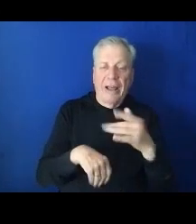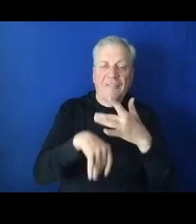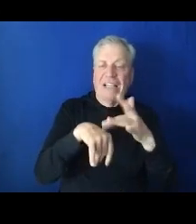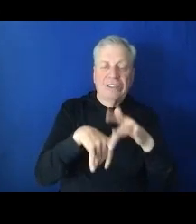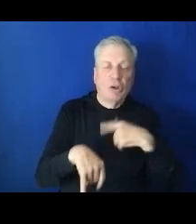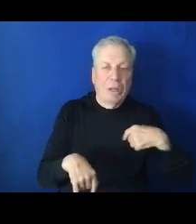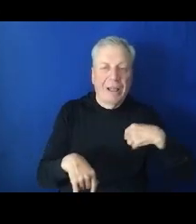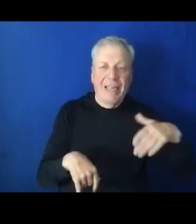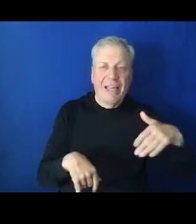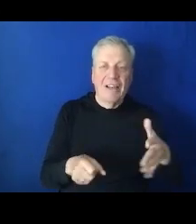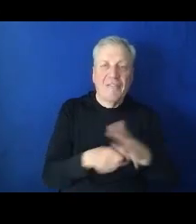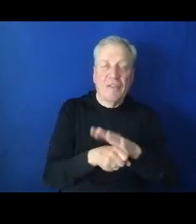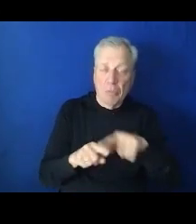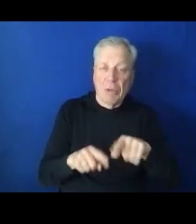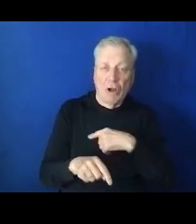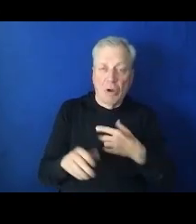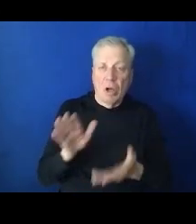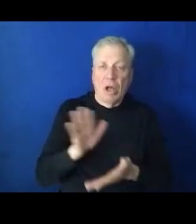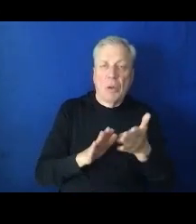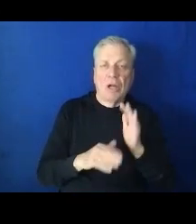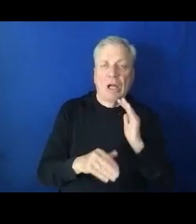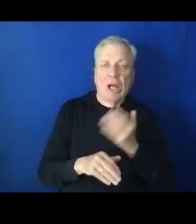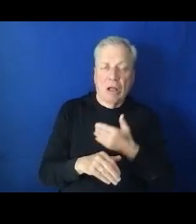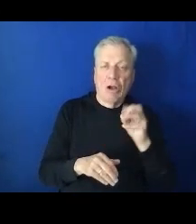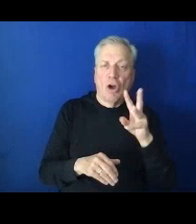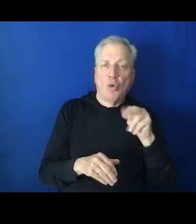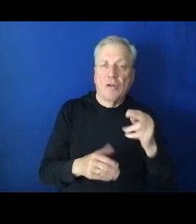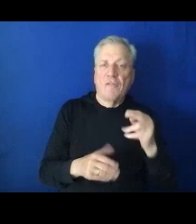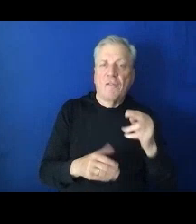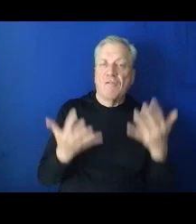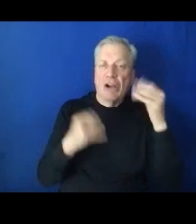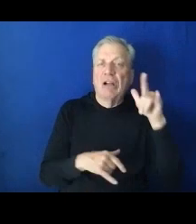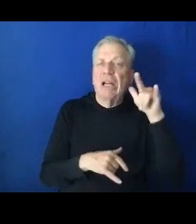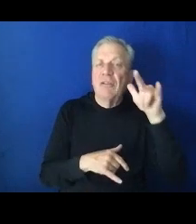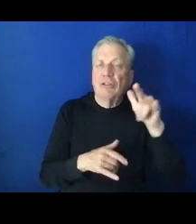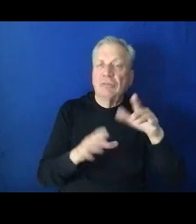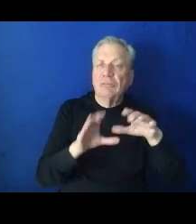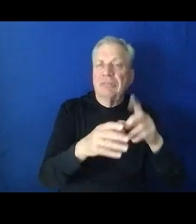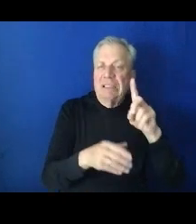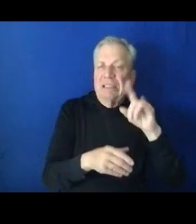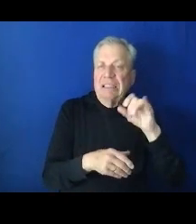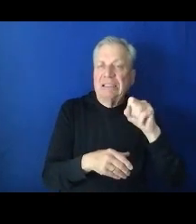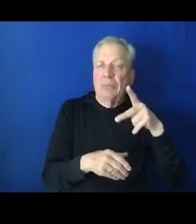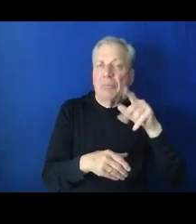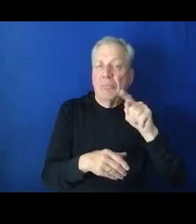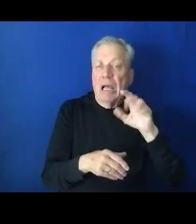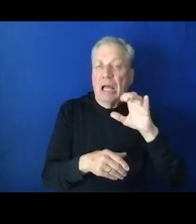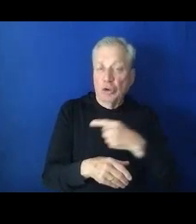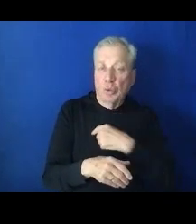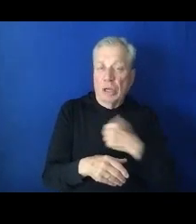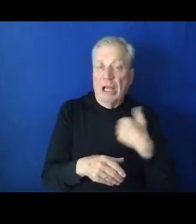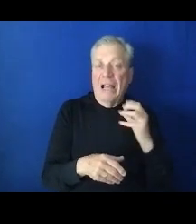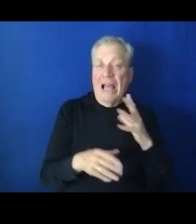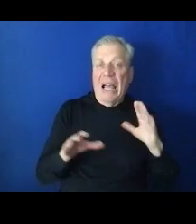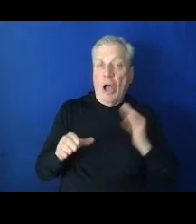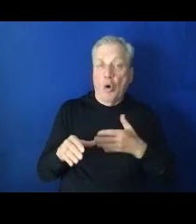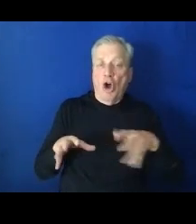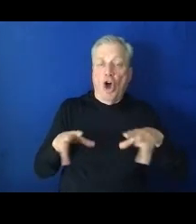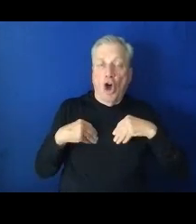fill. But we do operate our own little fire and aviation dispatch. We have our own helicopter. So we have an